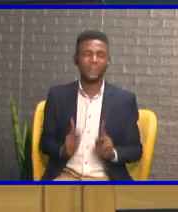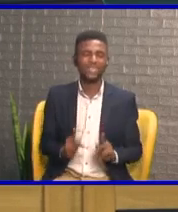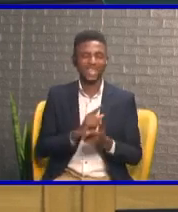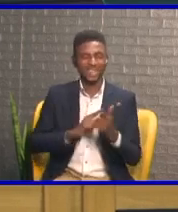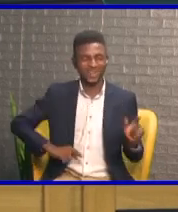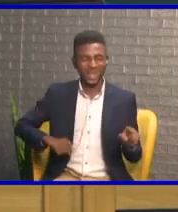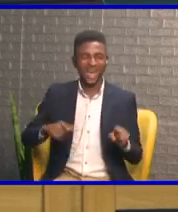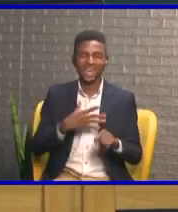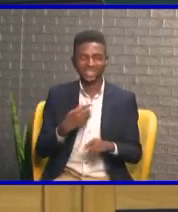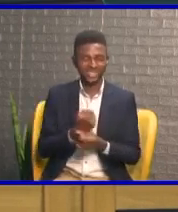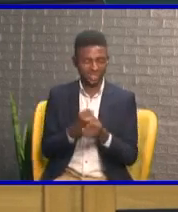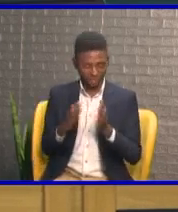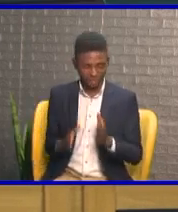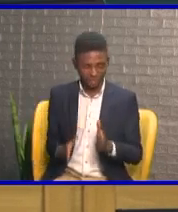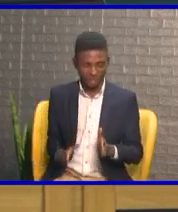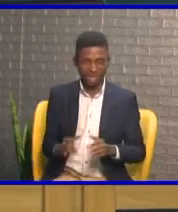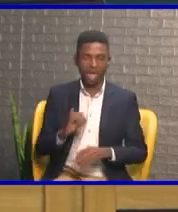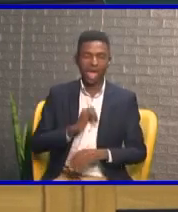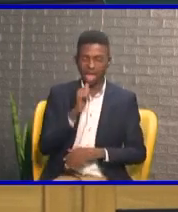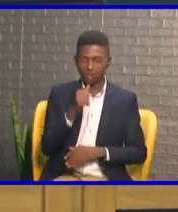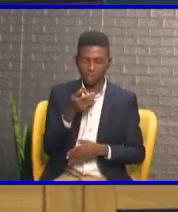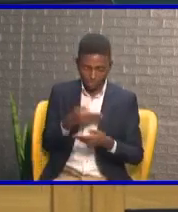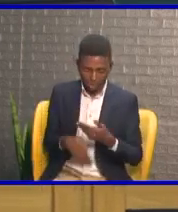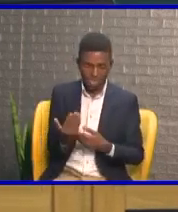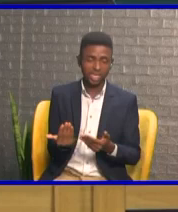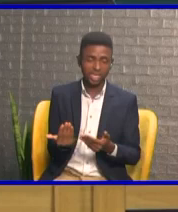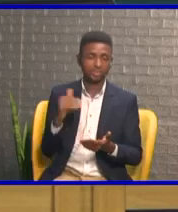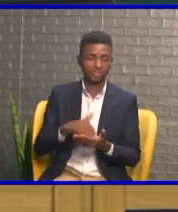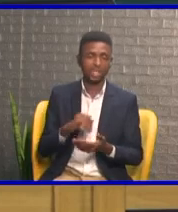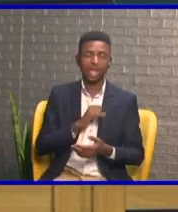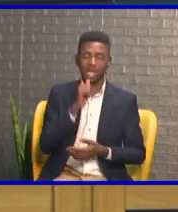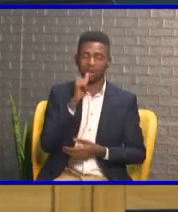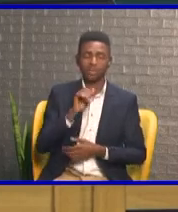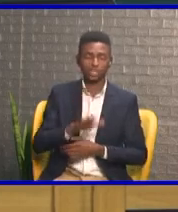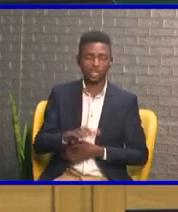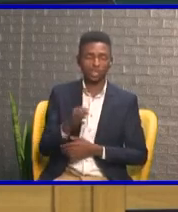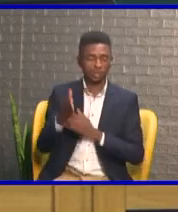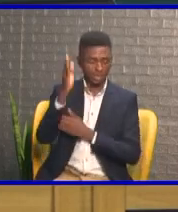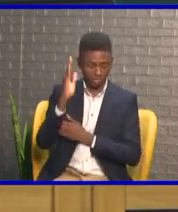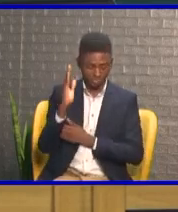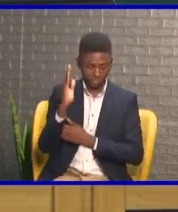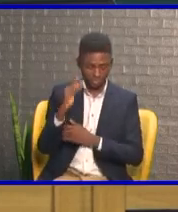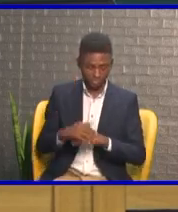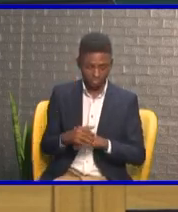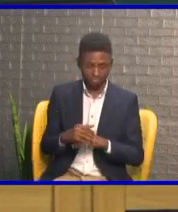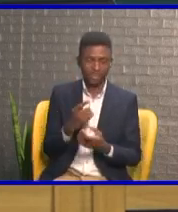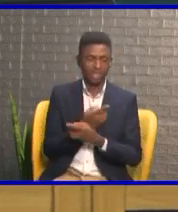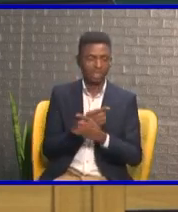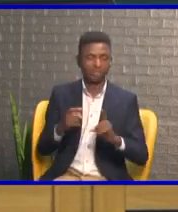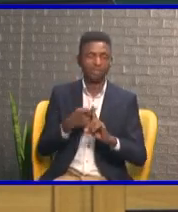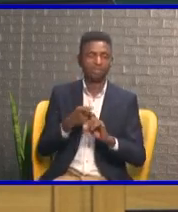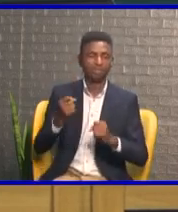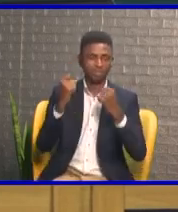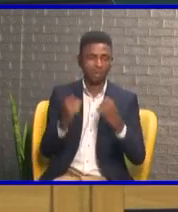Savior. I am born again. I am a child of God, delivered from the power